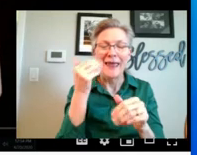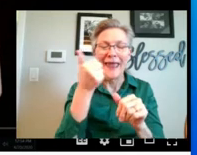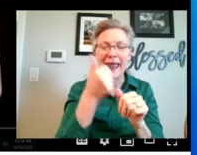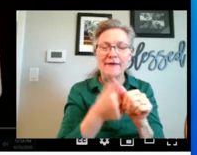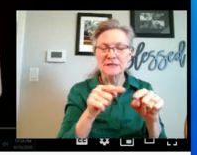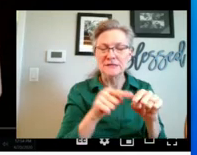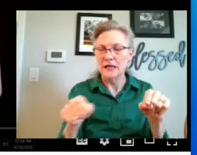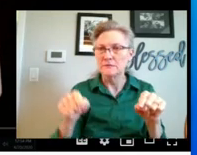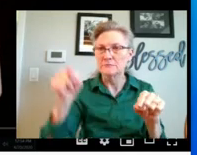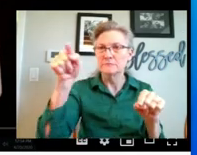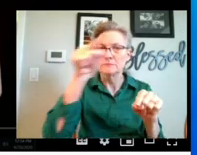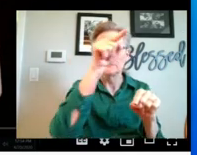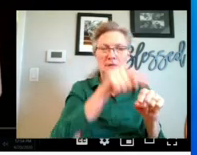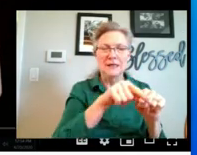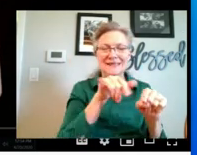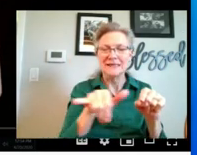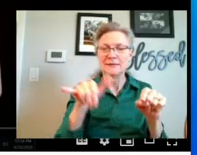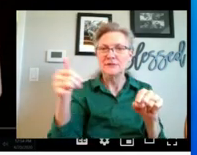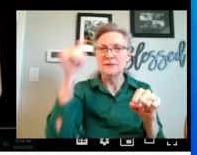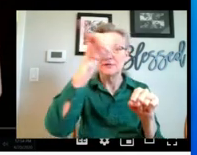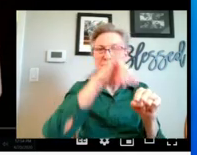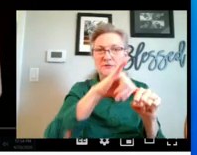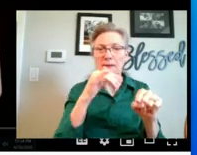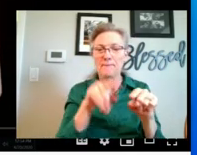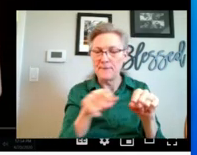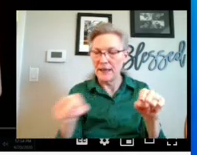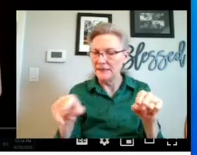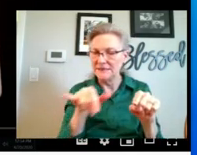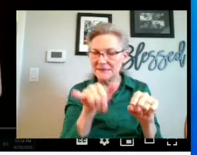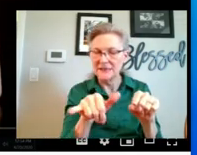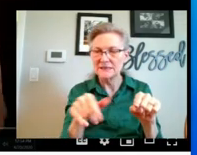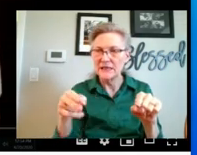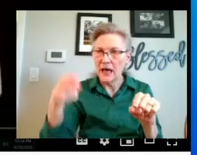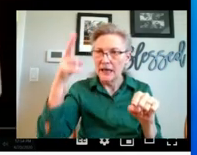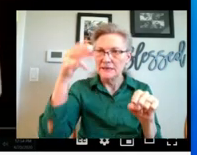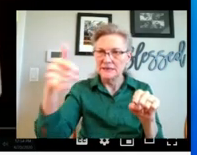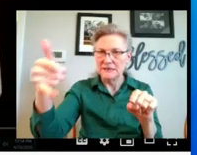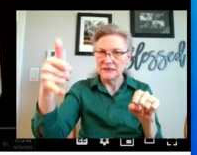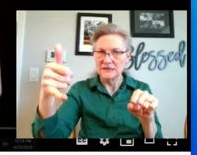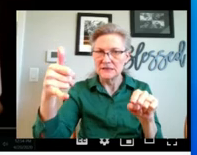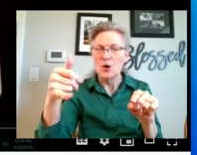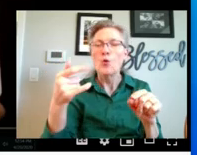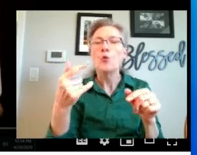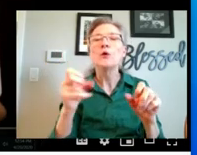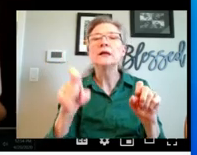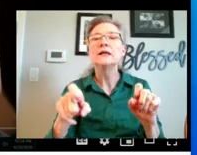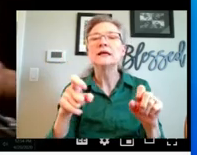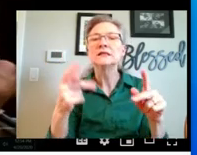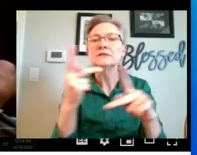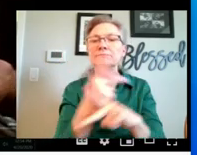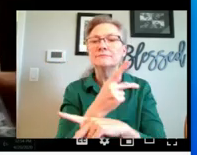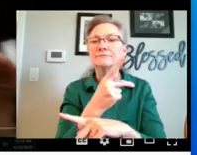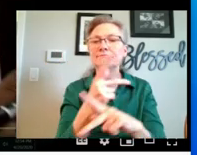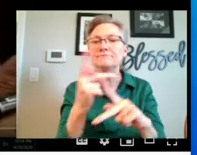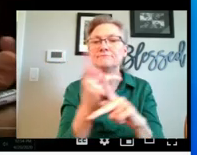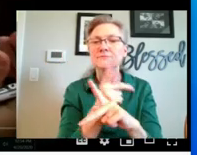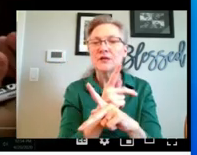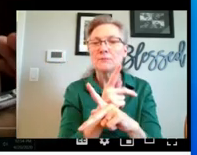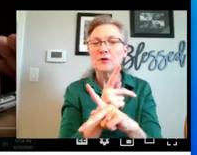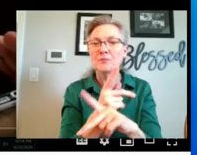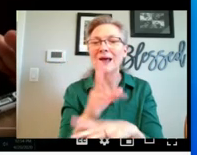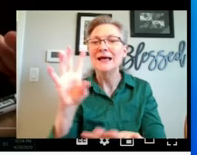the same. So we know that our base is 6 and our height is 6, right? So we are going to have 6 times 6